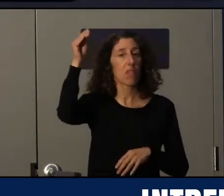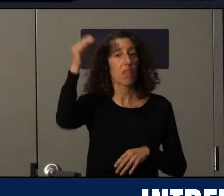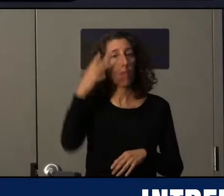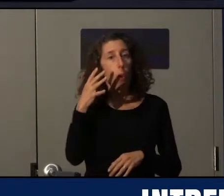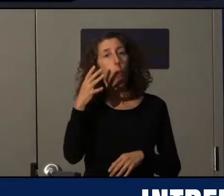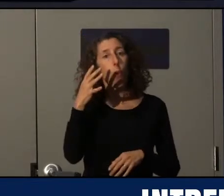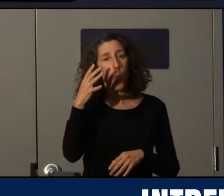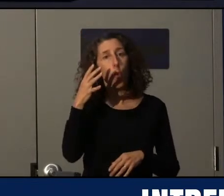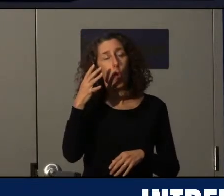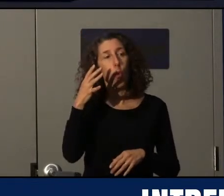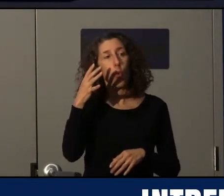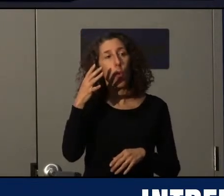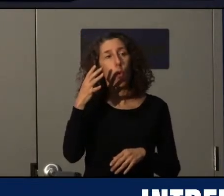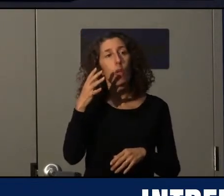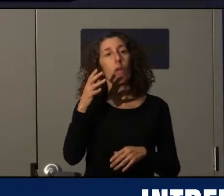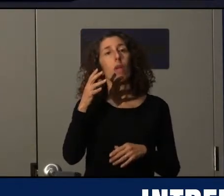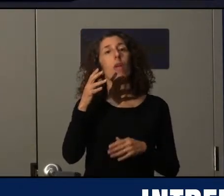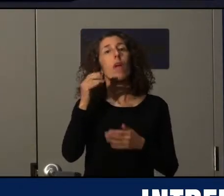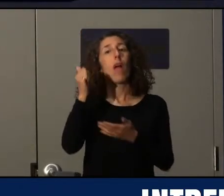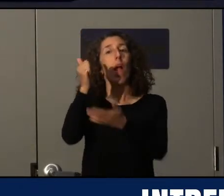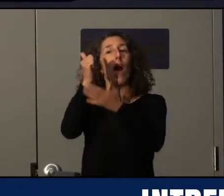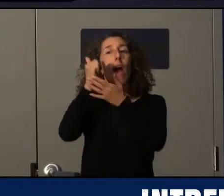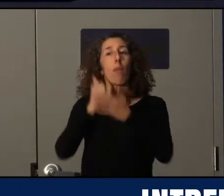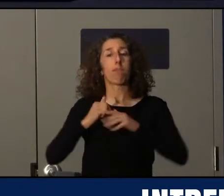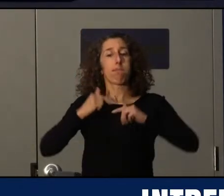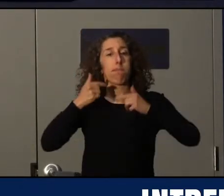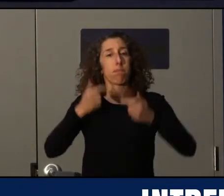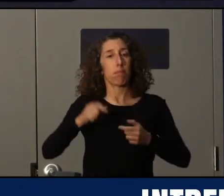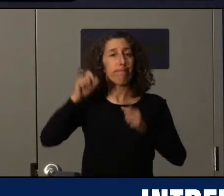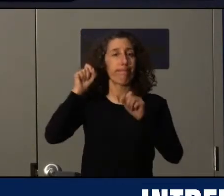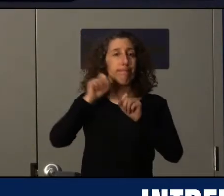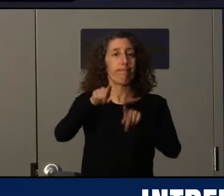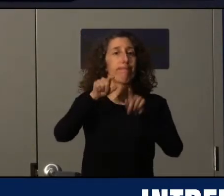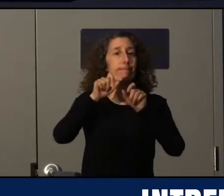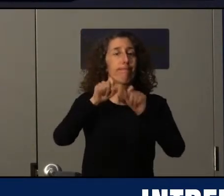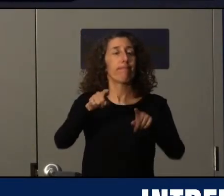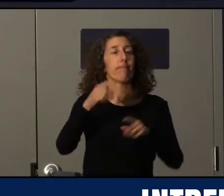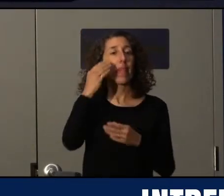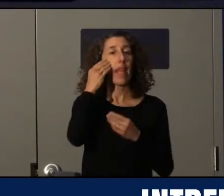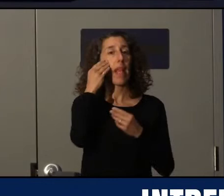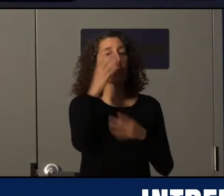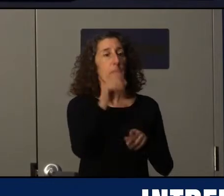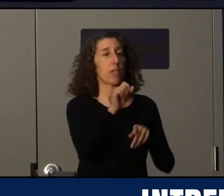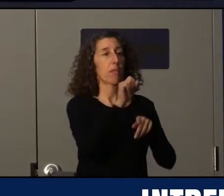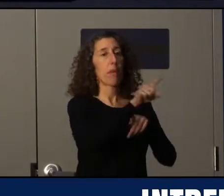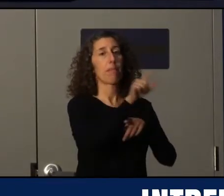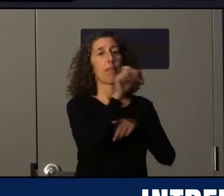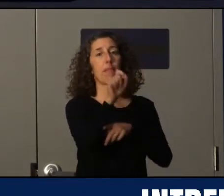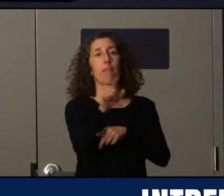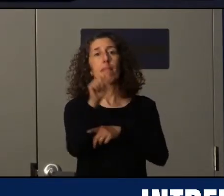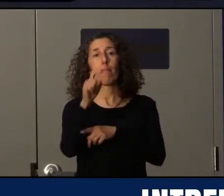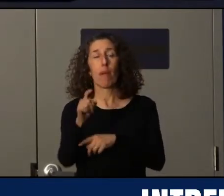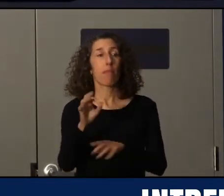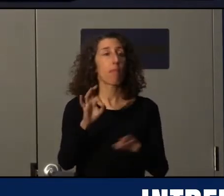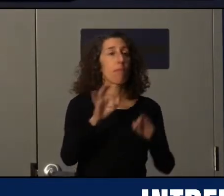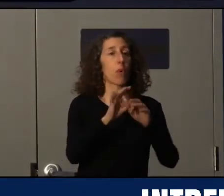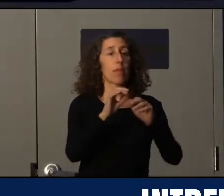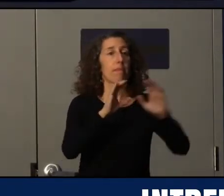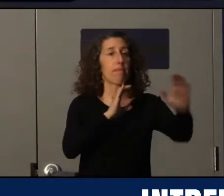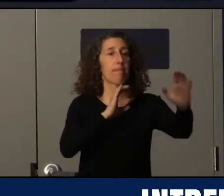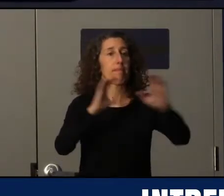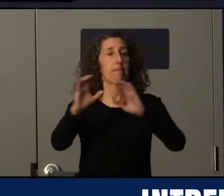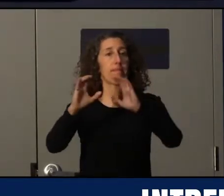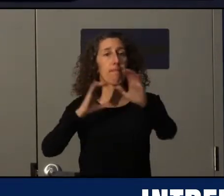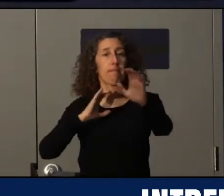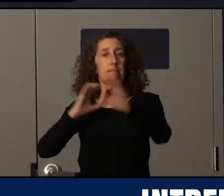they transmit information usually to the ground. Things we're interested in. A lot of them are for communications, for us to use the internet,